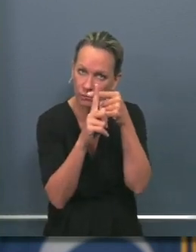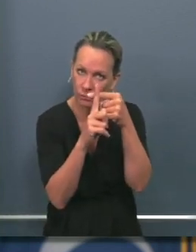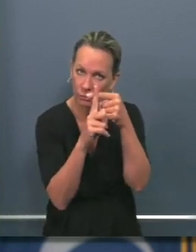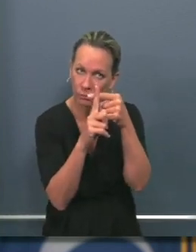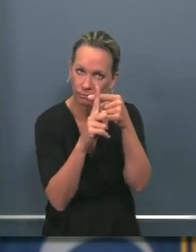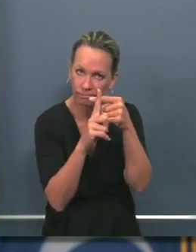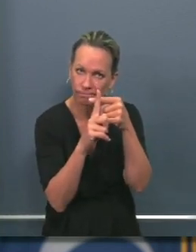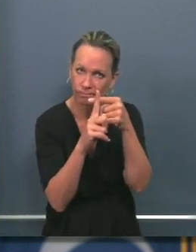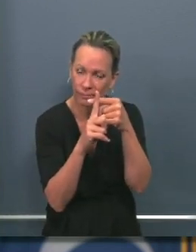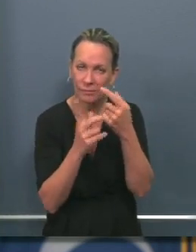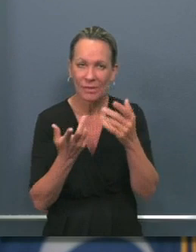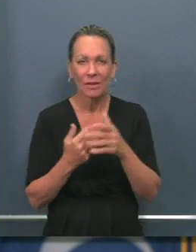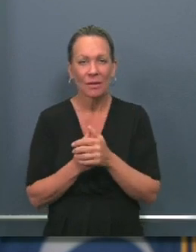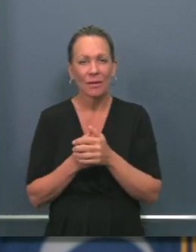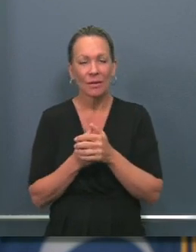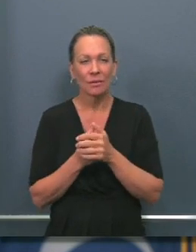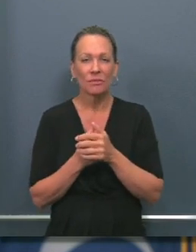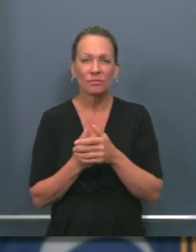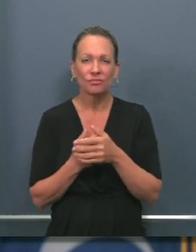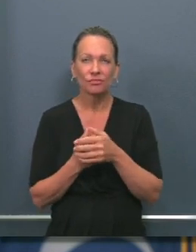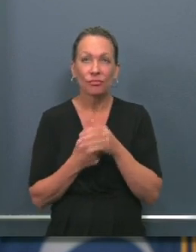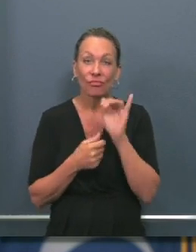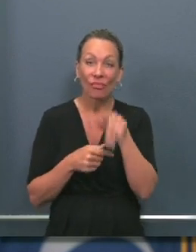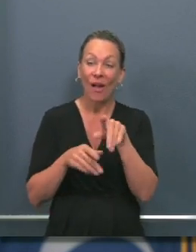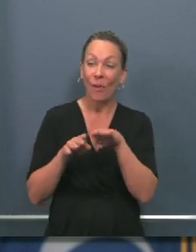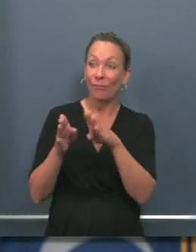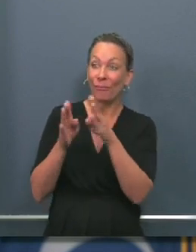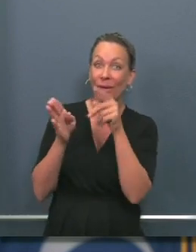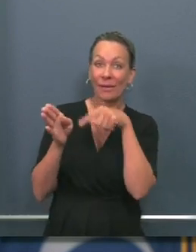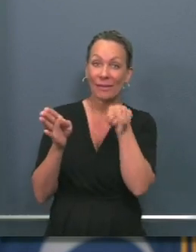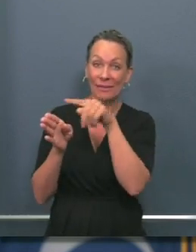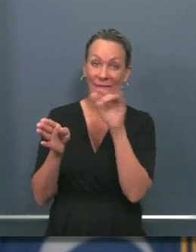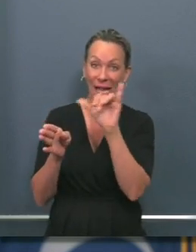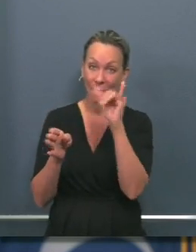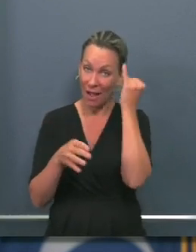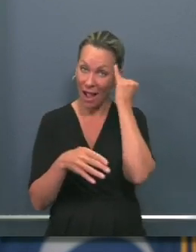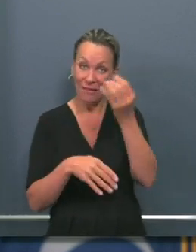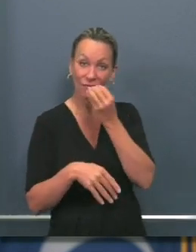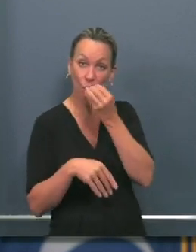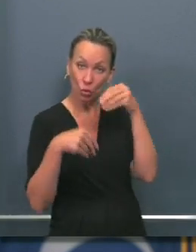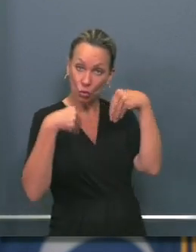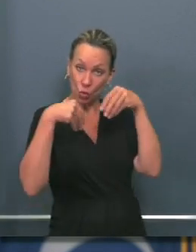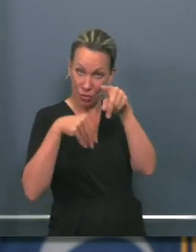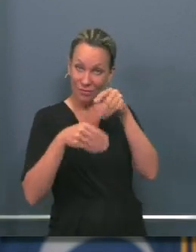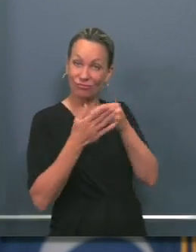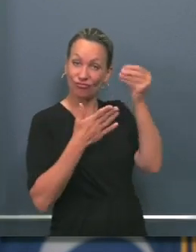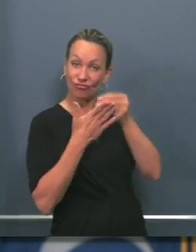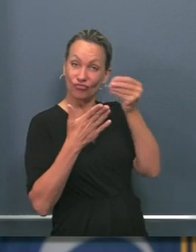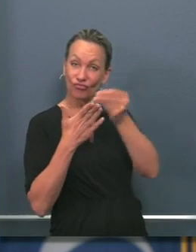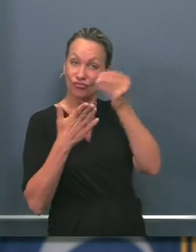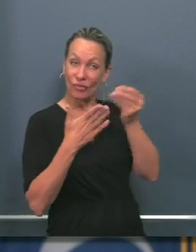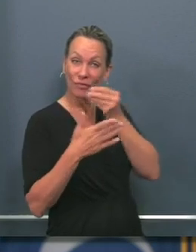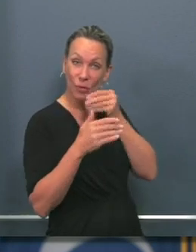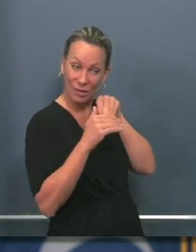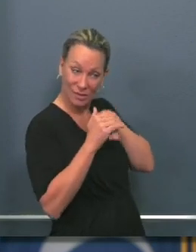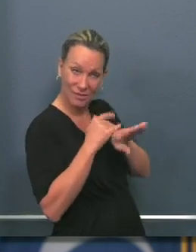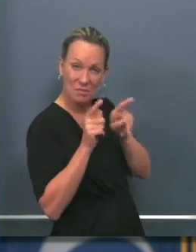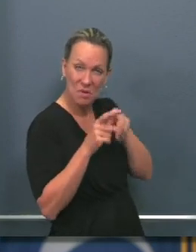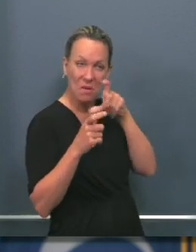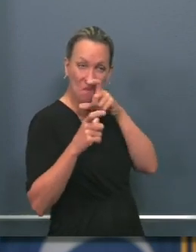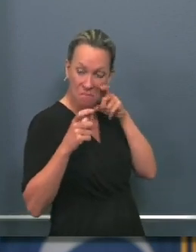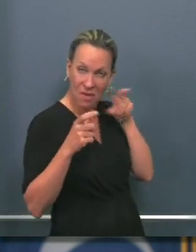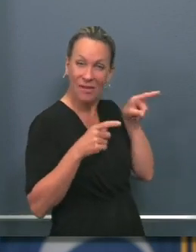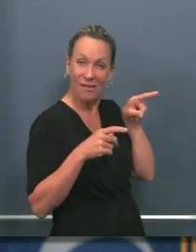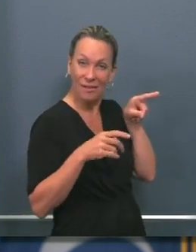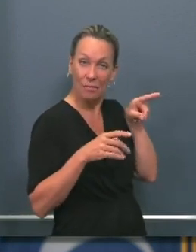grocers did with the industry, which was really, I thought, a model in terms of guidelines for safely